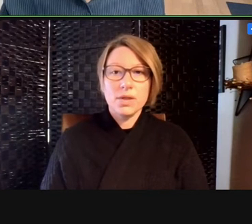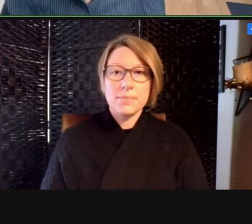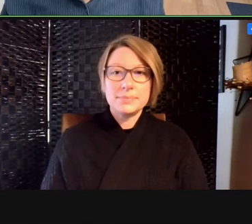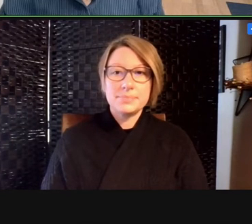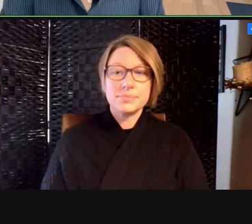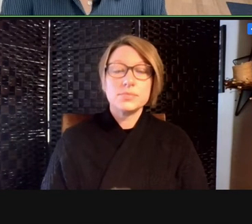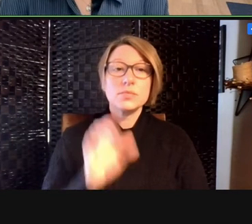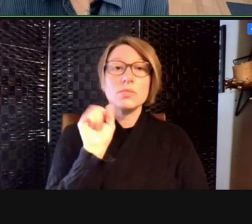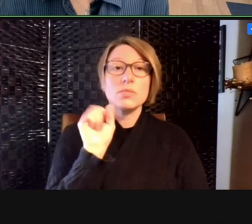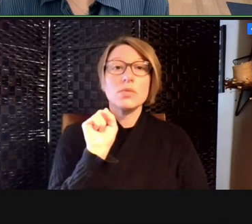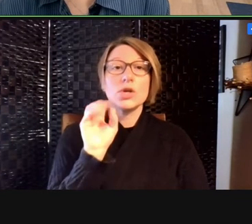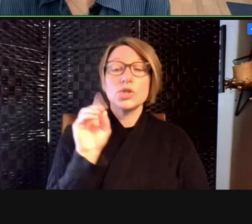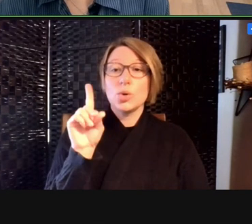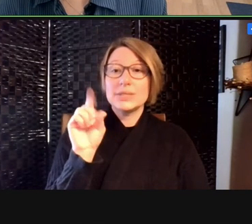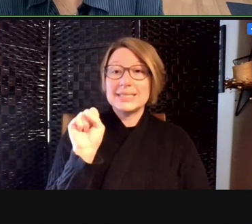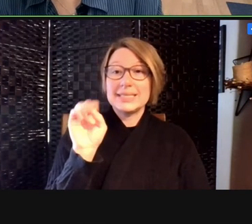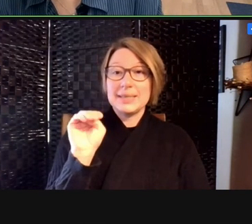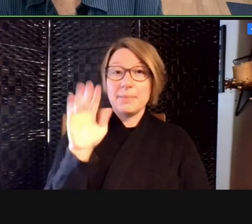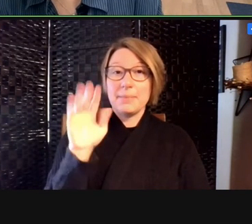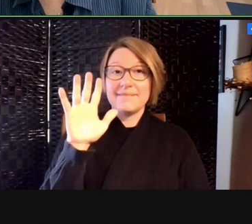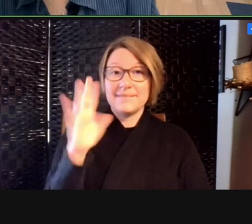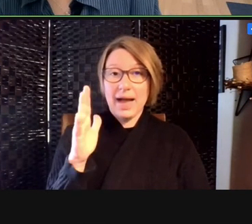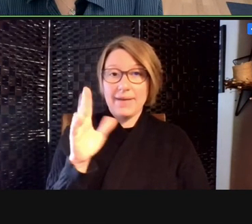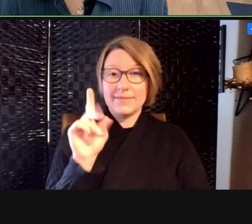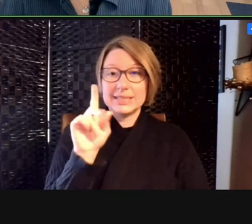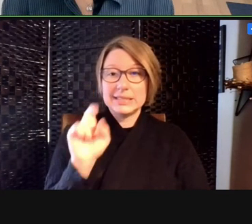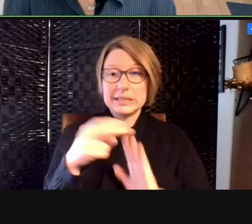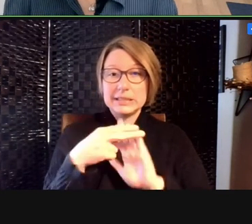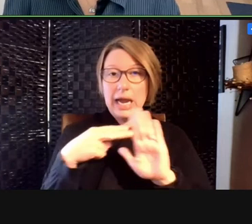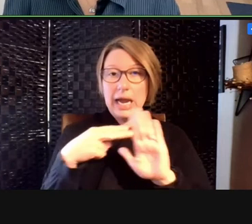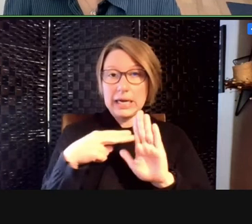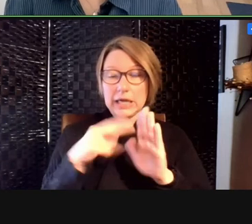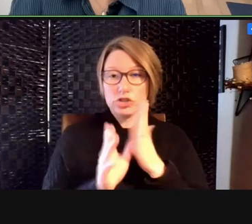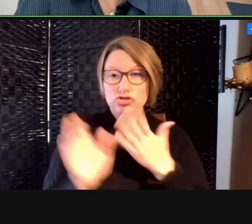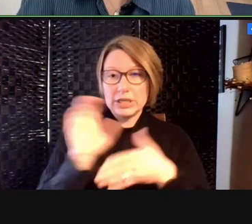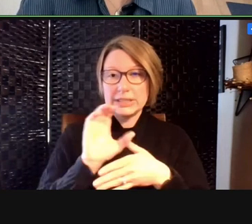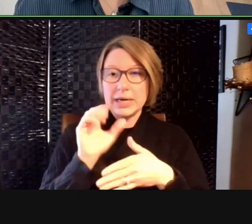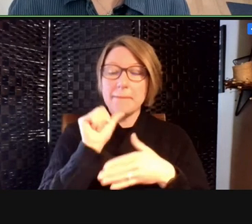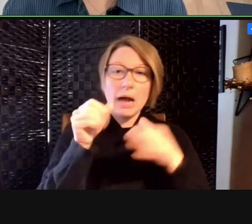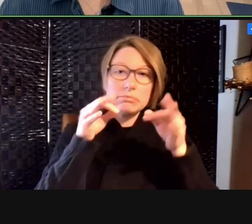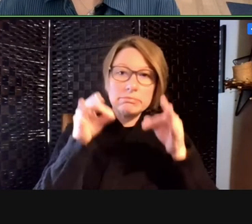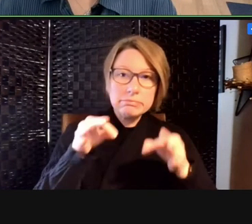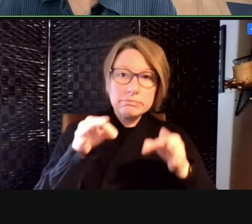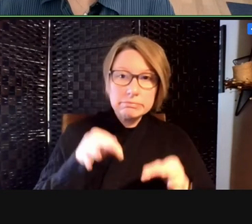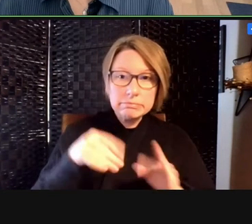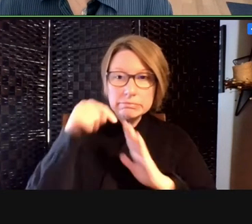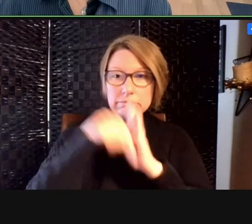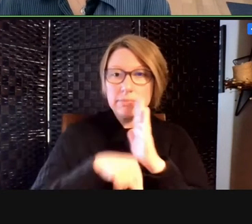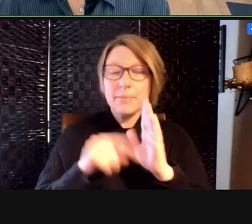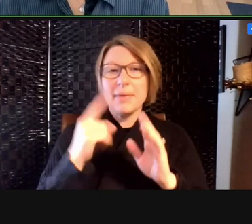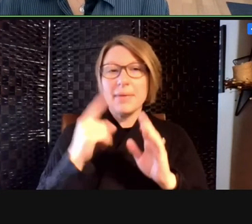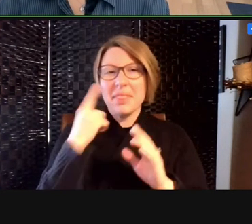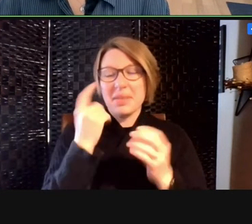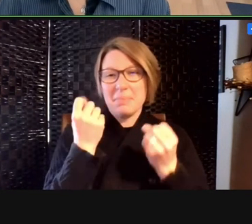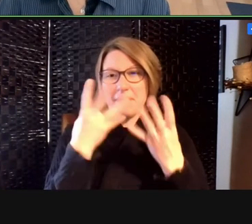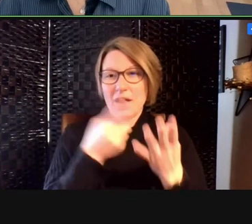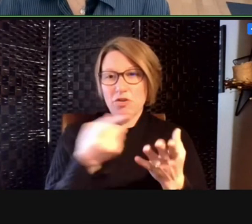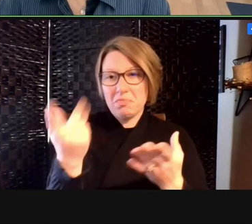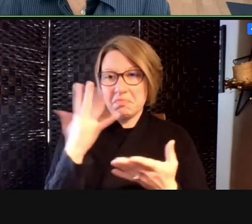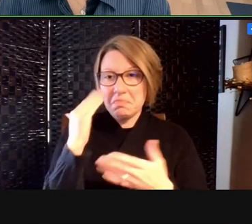So here's the DSM-5 diagnostic criteria, and I'm not going to spend too long on this because I think a lot of you may know it,